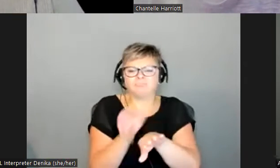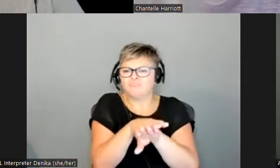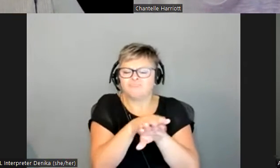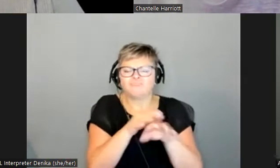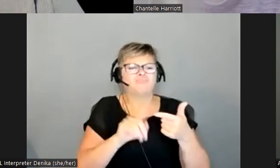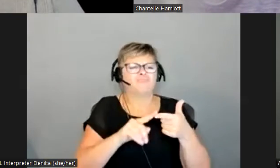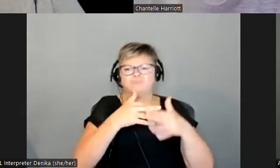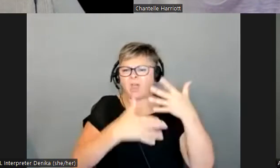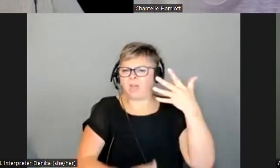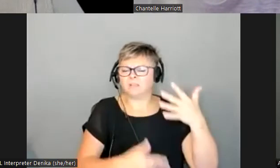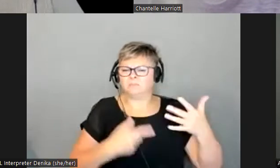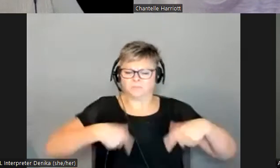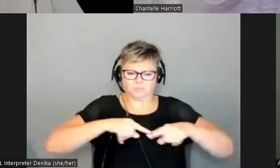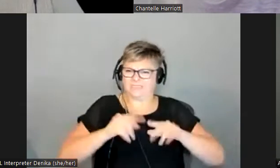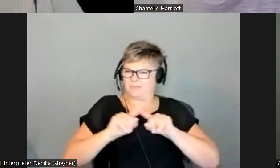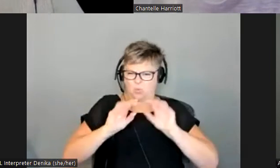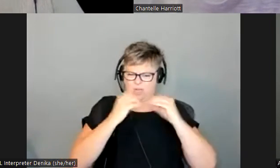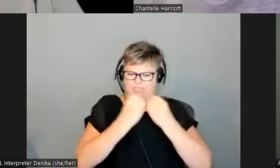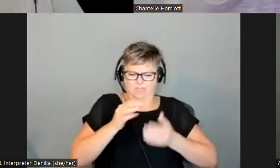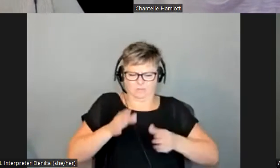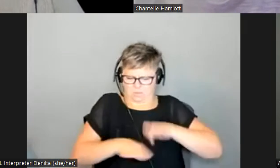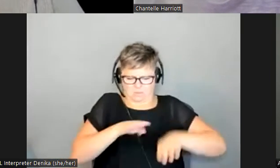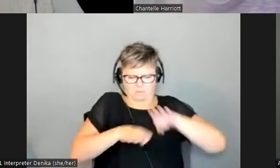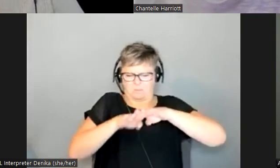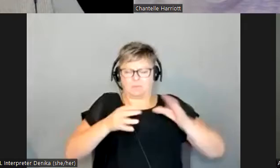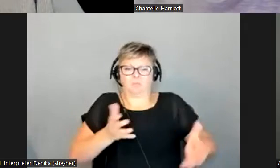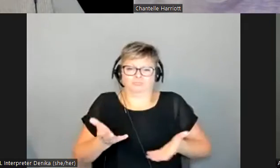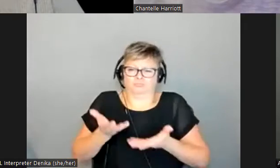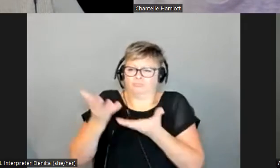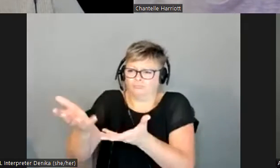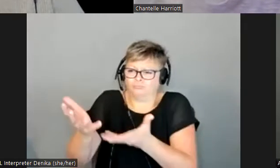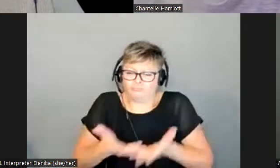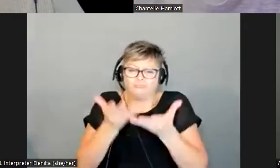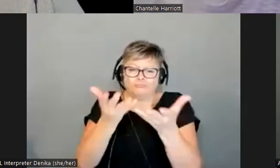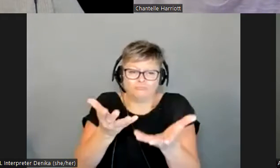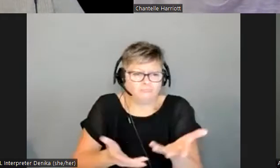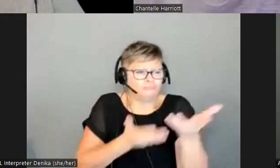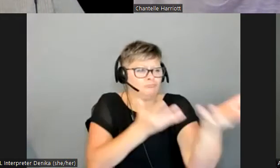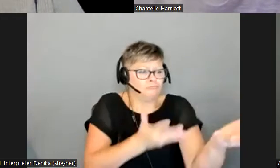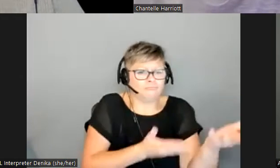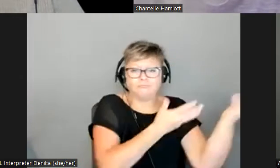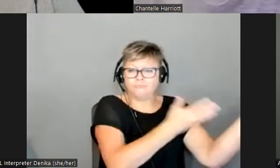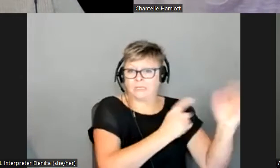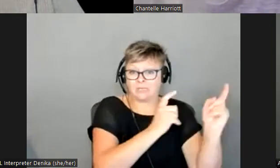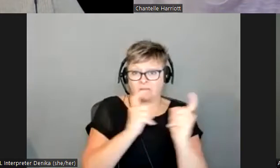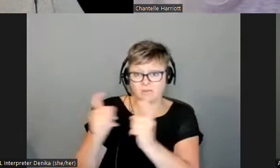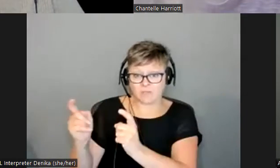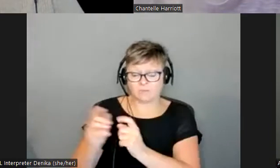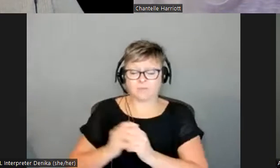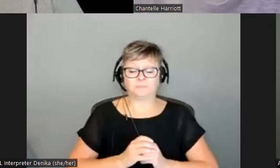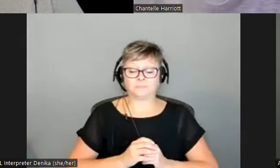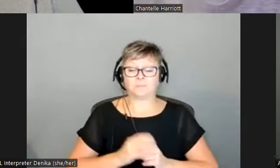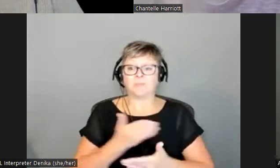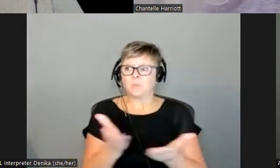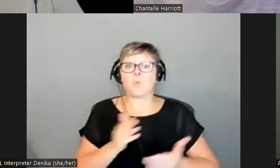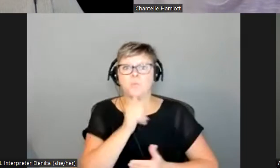from all different organizations and went out there and, you know, delivered all this stuff. And the women that